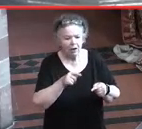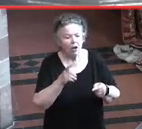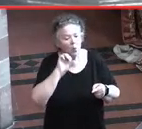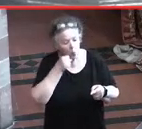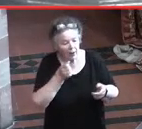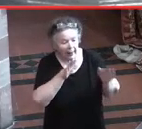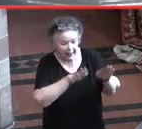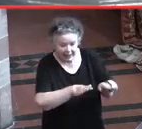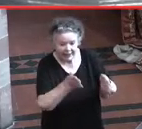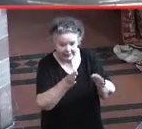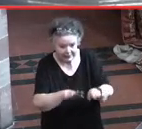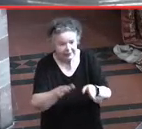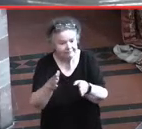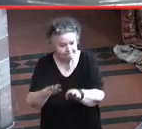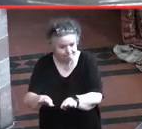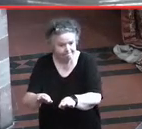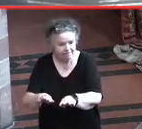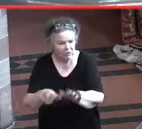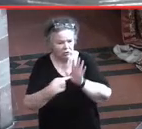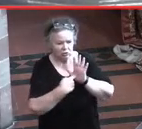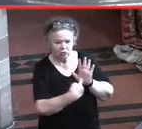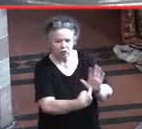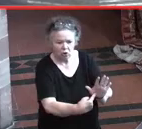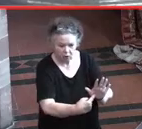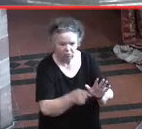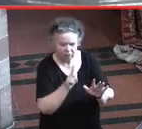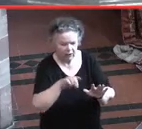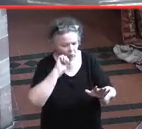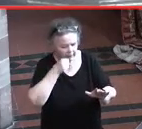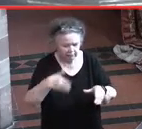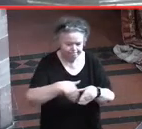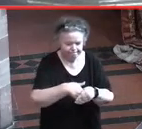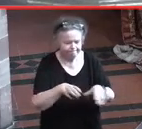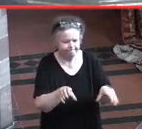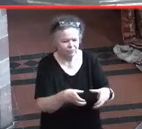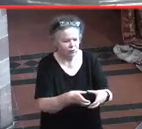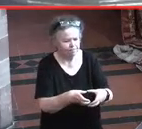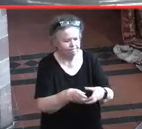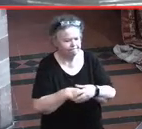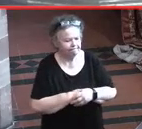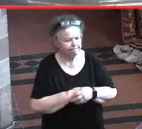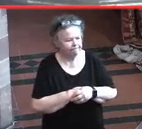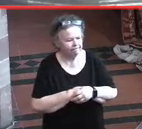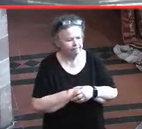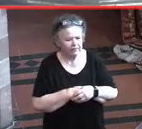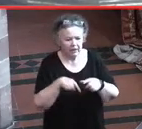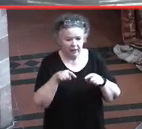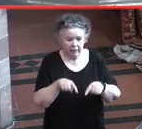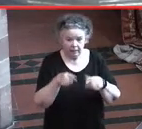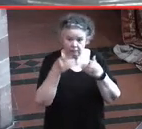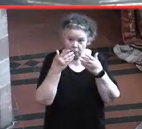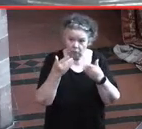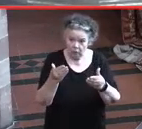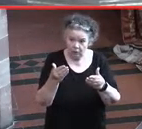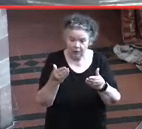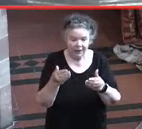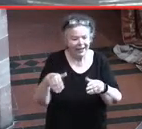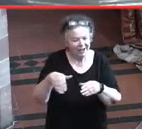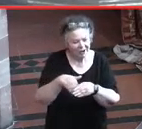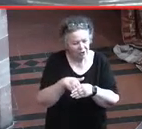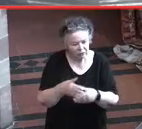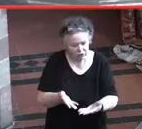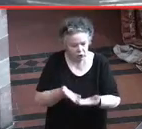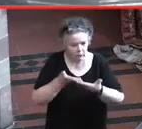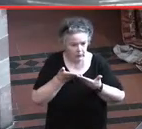as well on the ordinands as a visible sign of this. This service includes the celebration of Holy